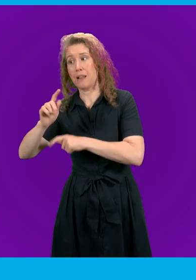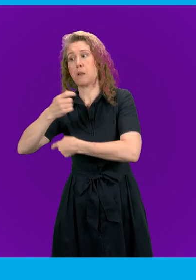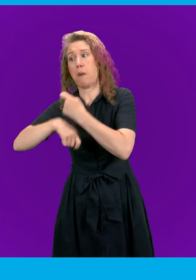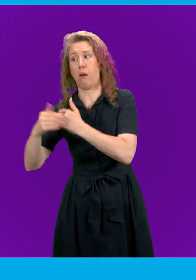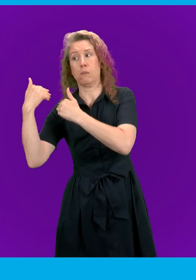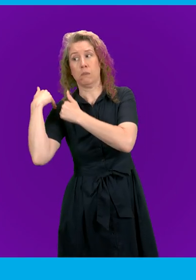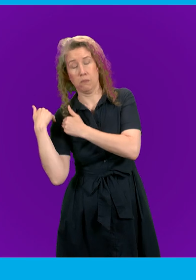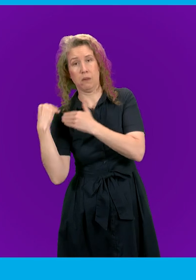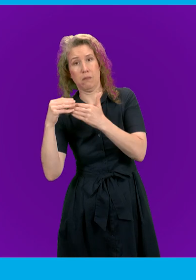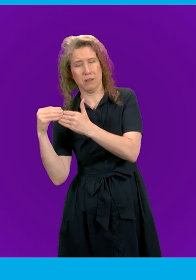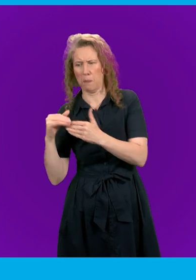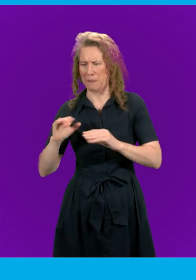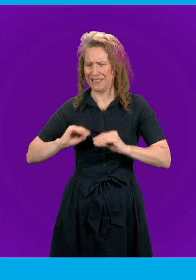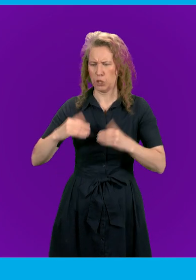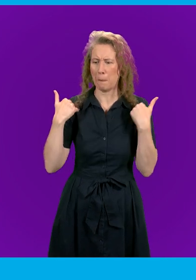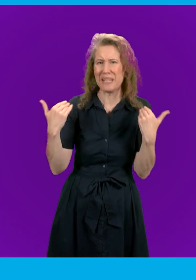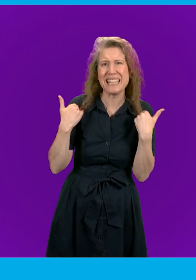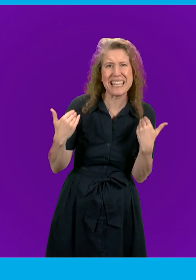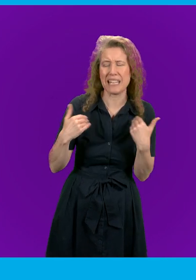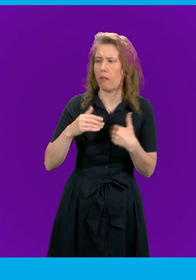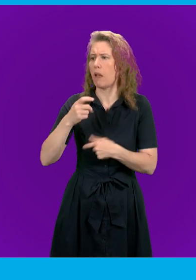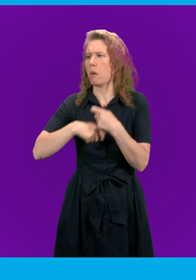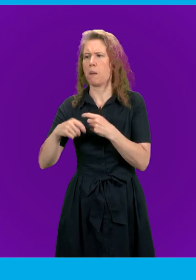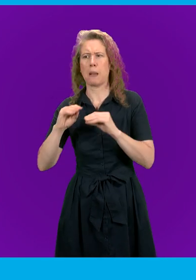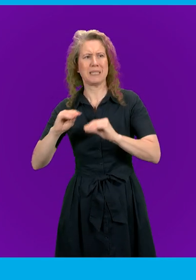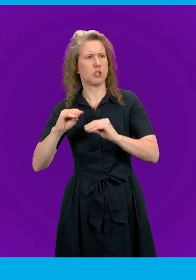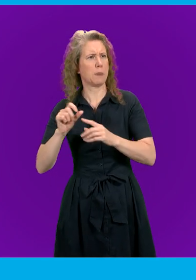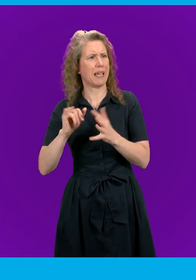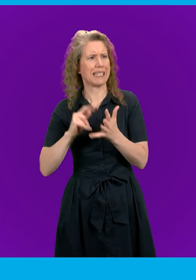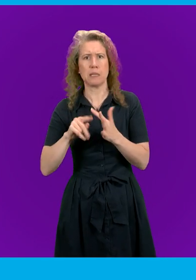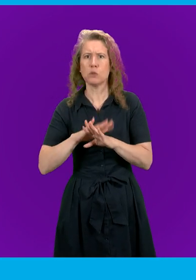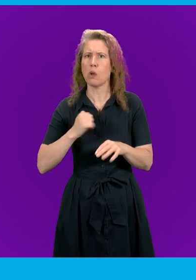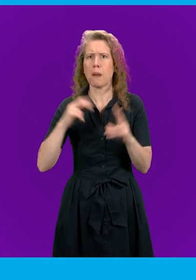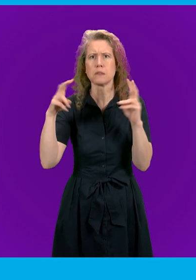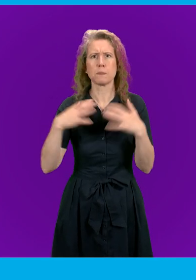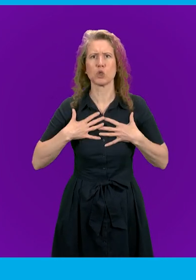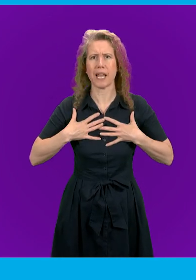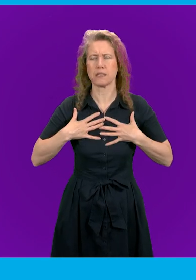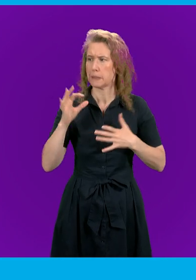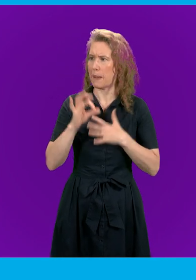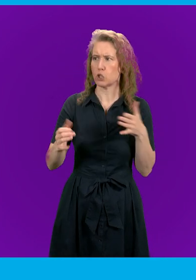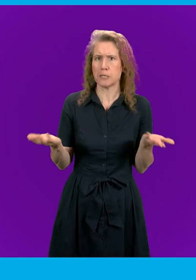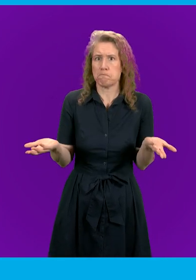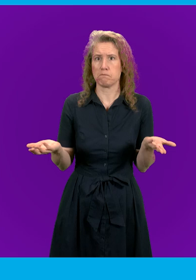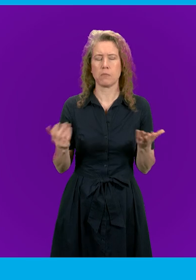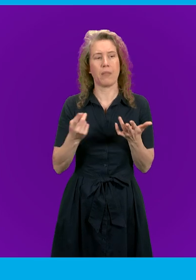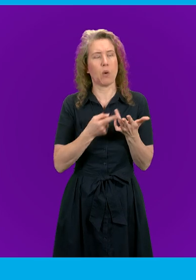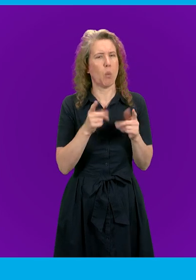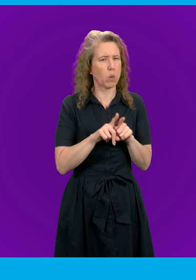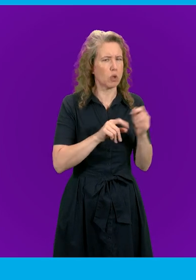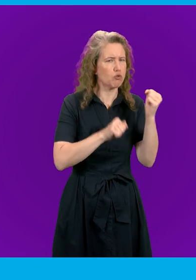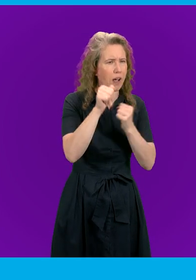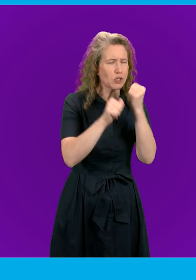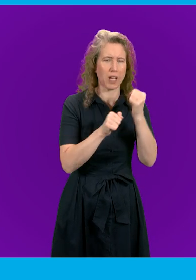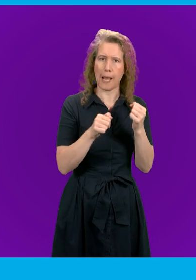do a few years in PE and then they end up teaching PSE, and again, it's not their specialism? And then the other kind of structural side of things are